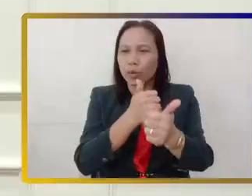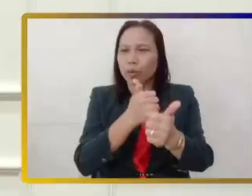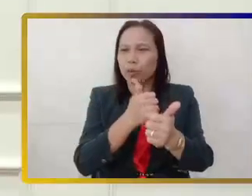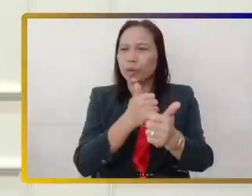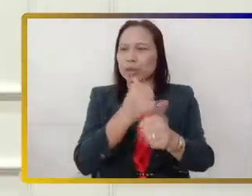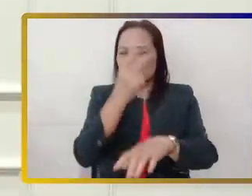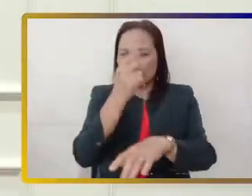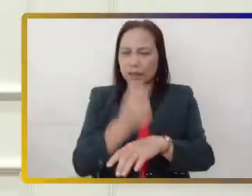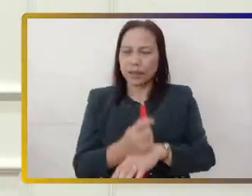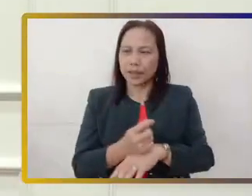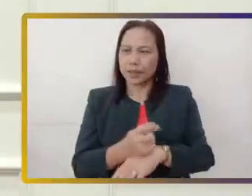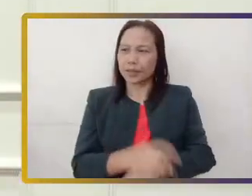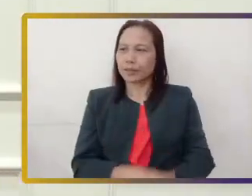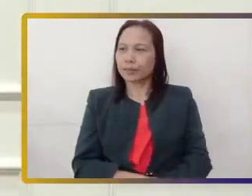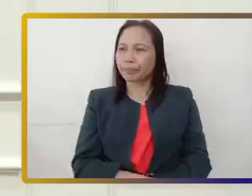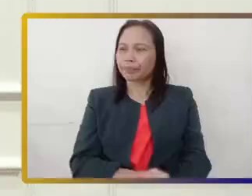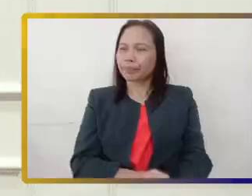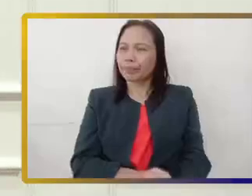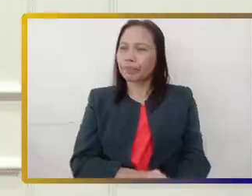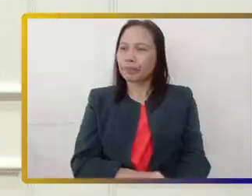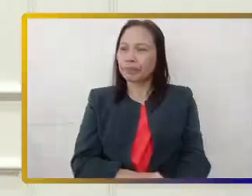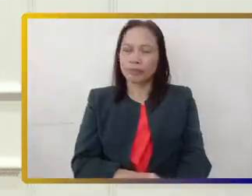christianity okay